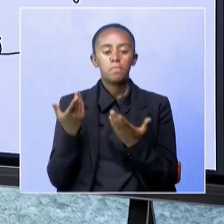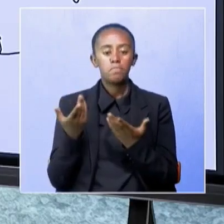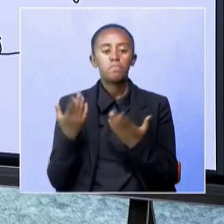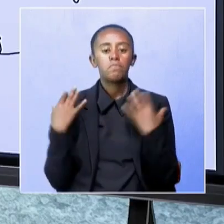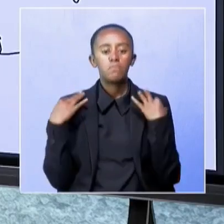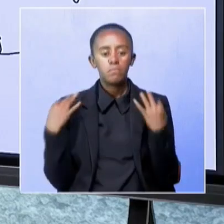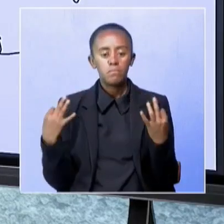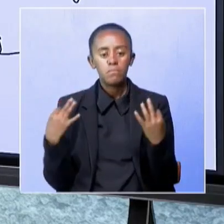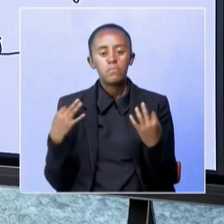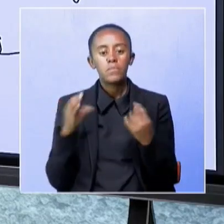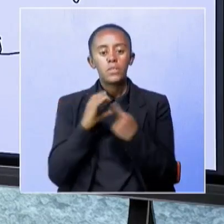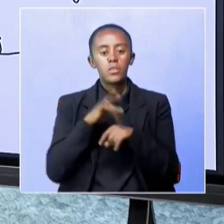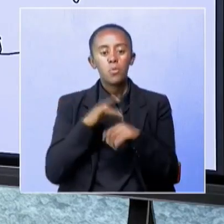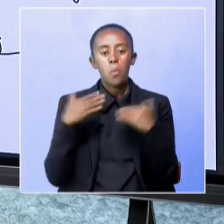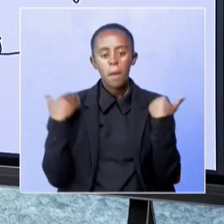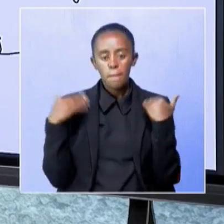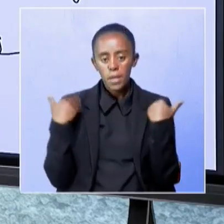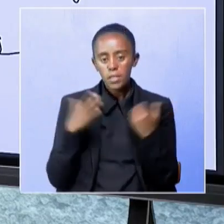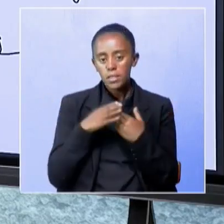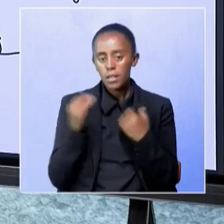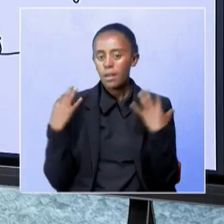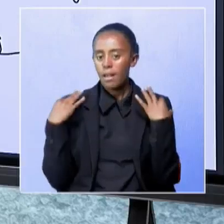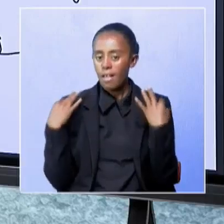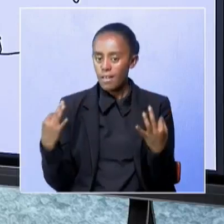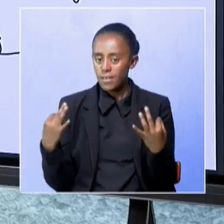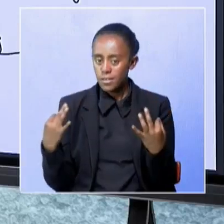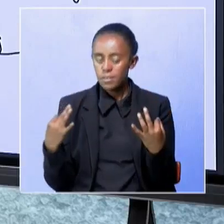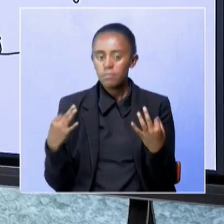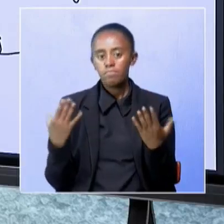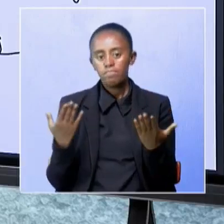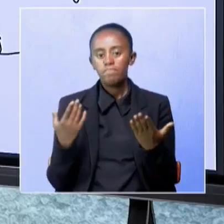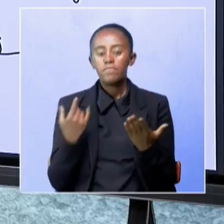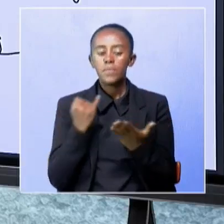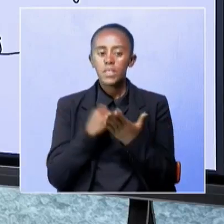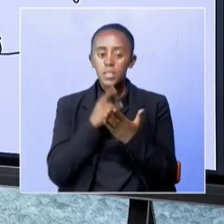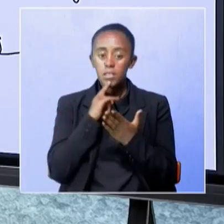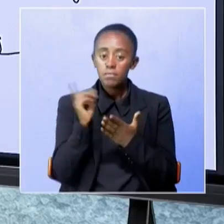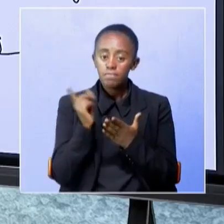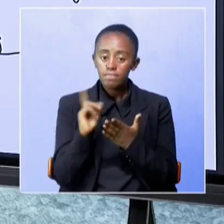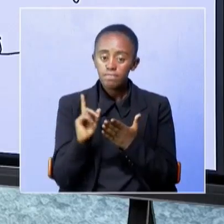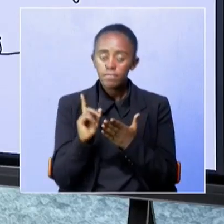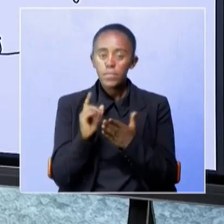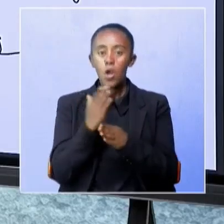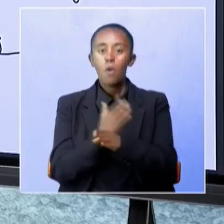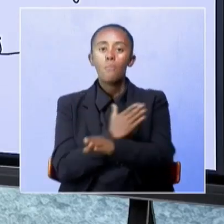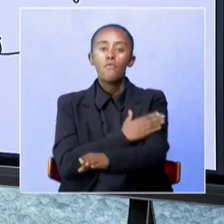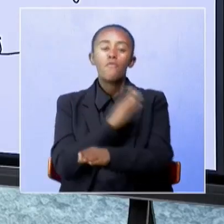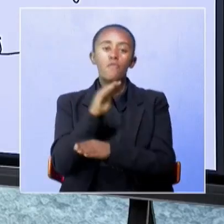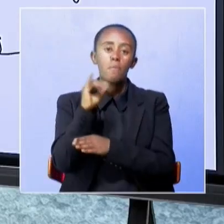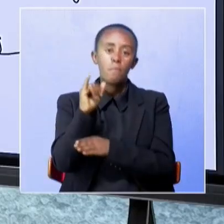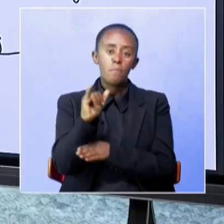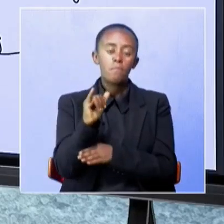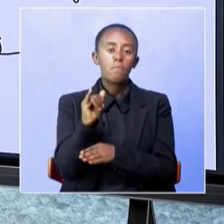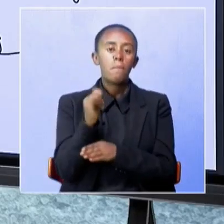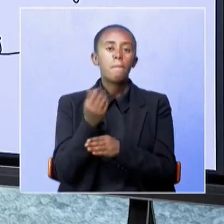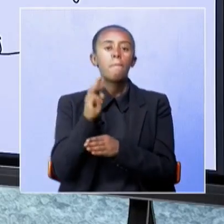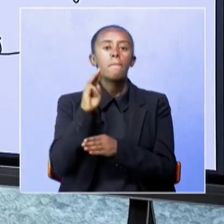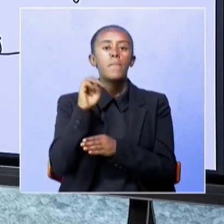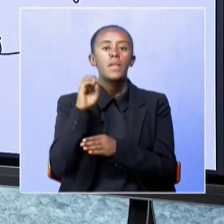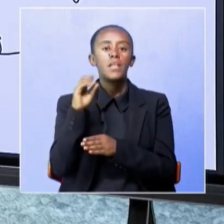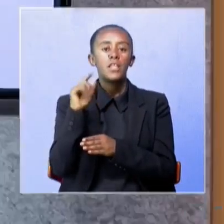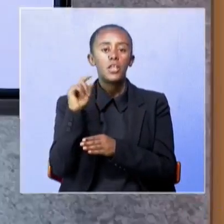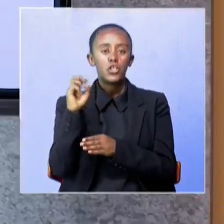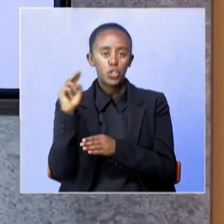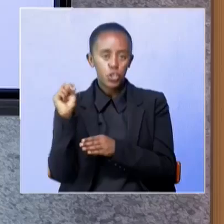our state of happiness and health is what? Improved by meditation.